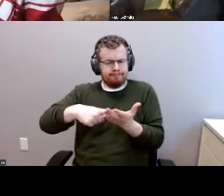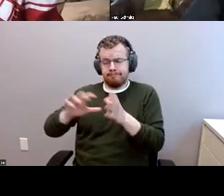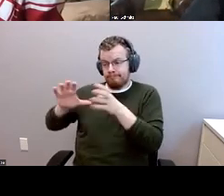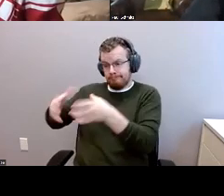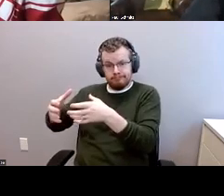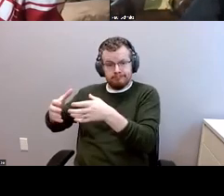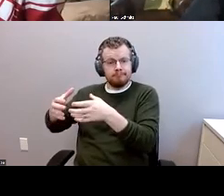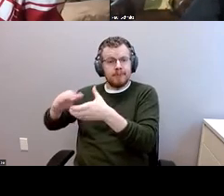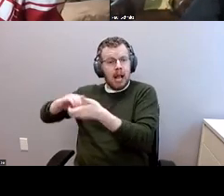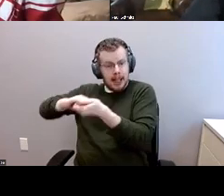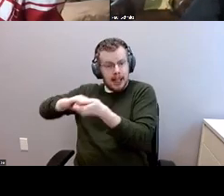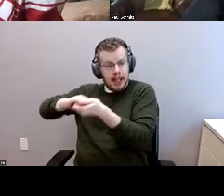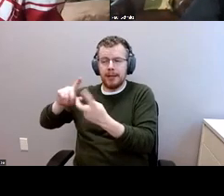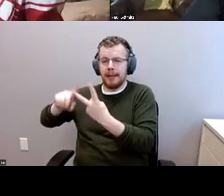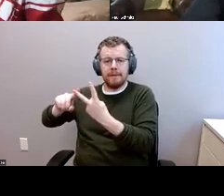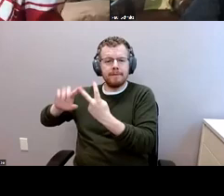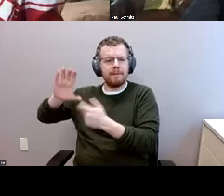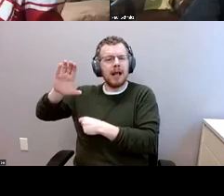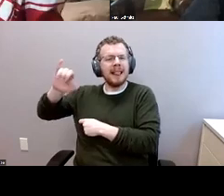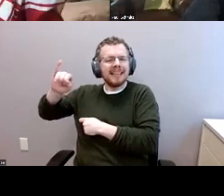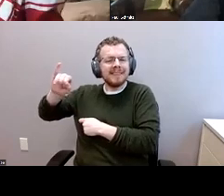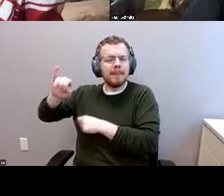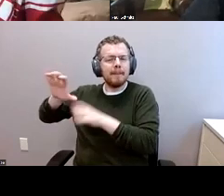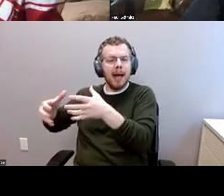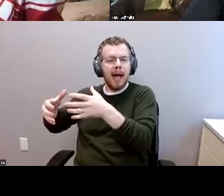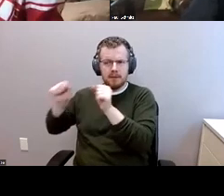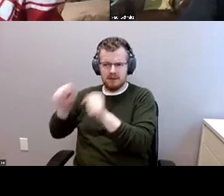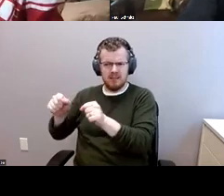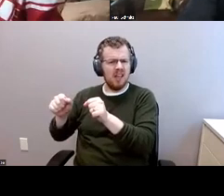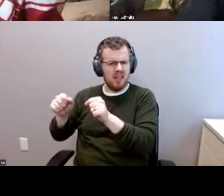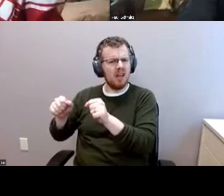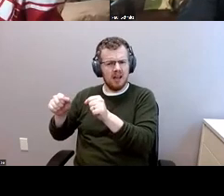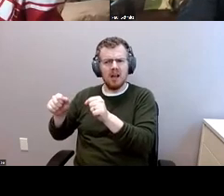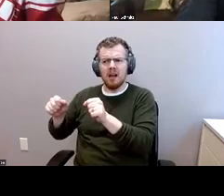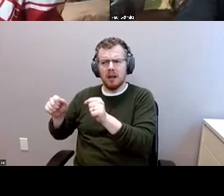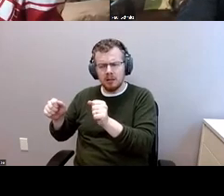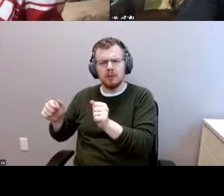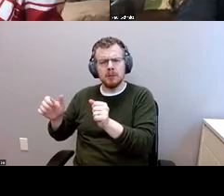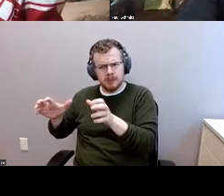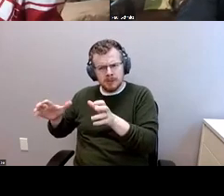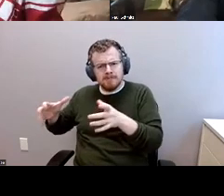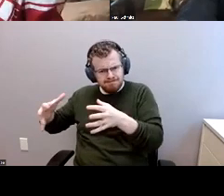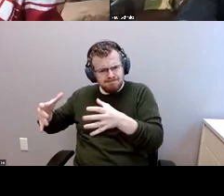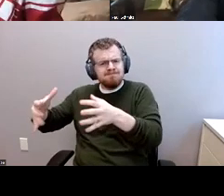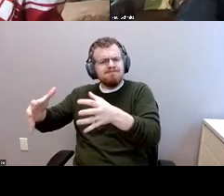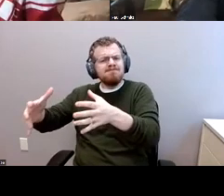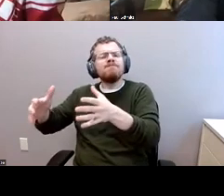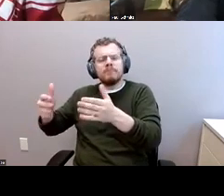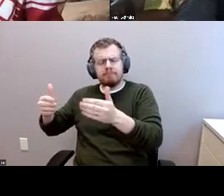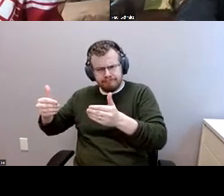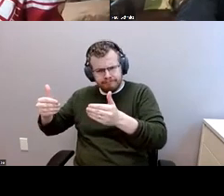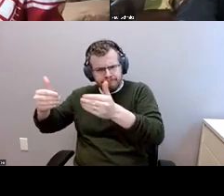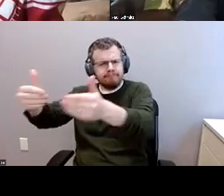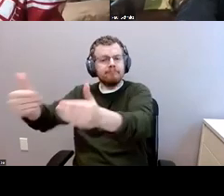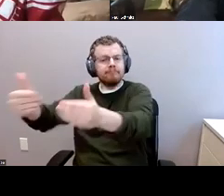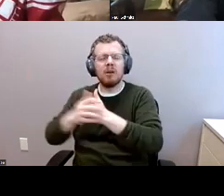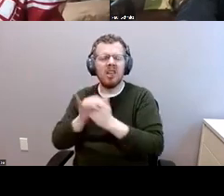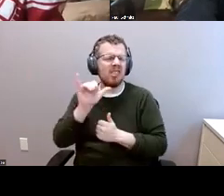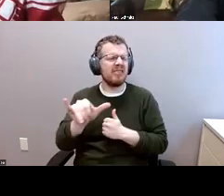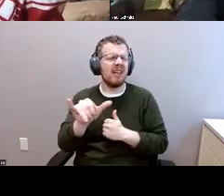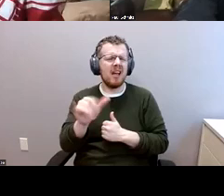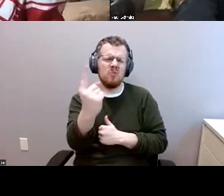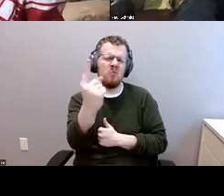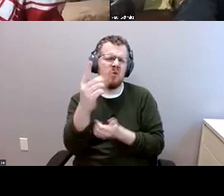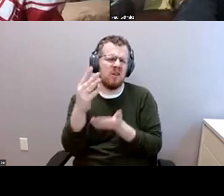impact efforts can show up and move this work forward. And these kind of efforts are one piece of the